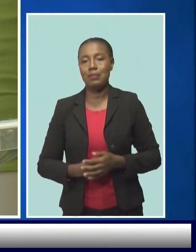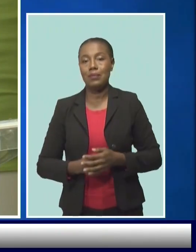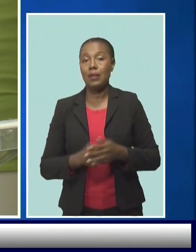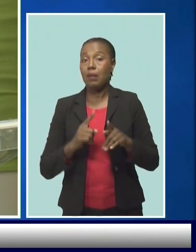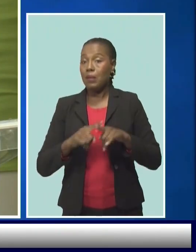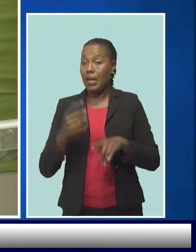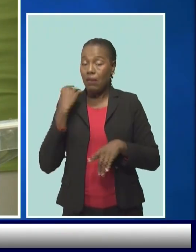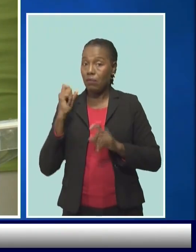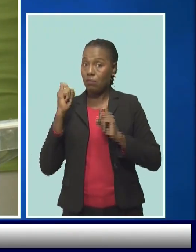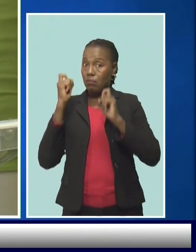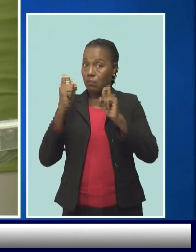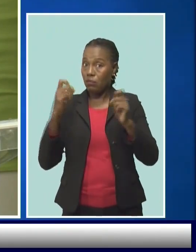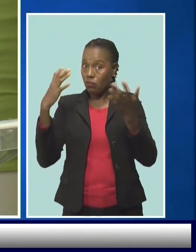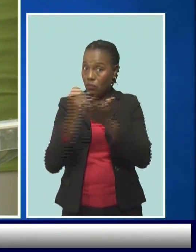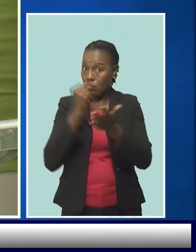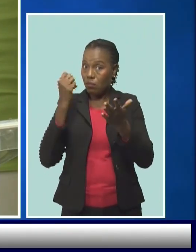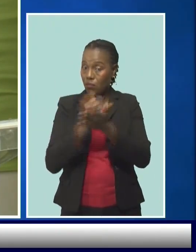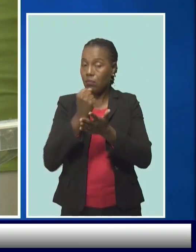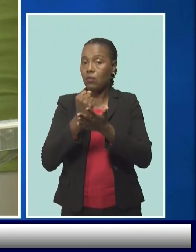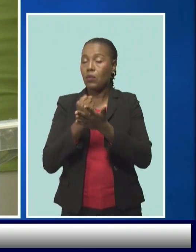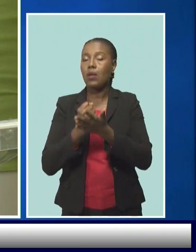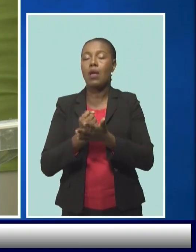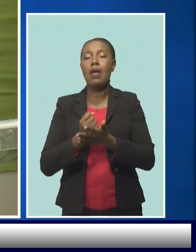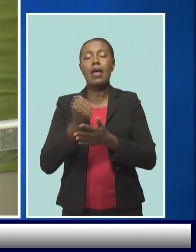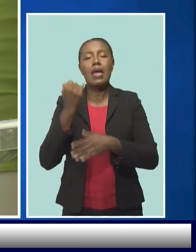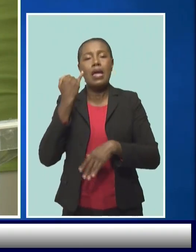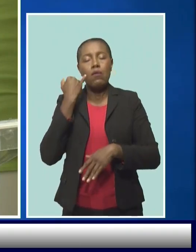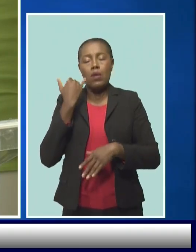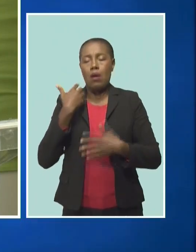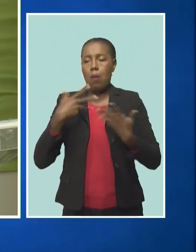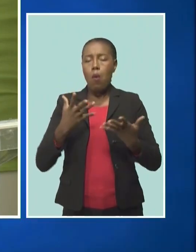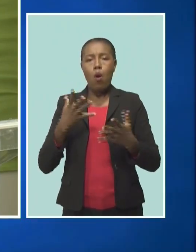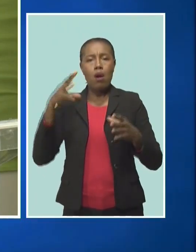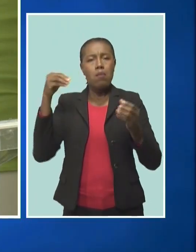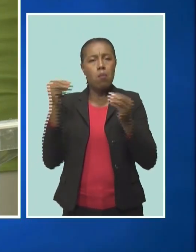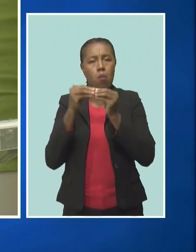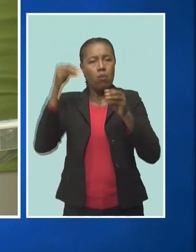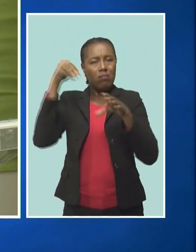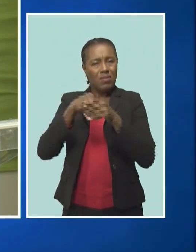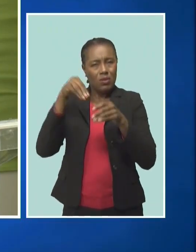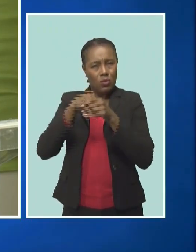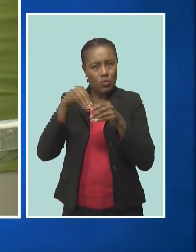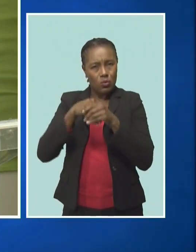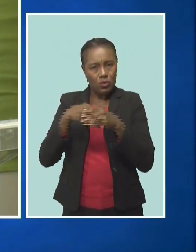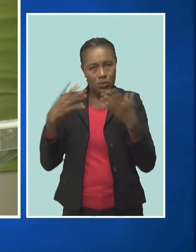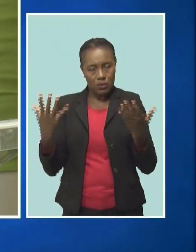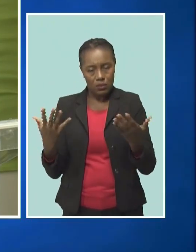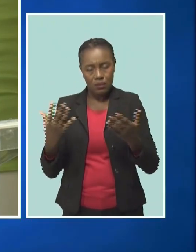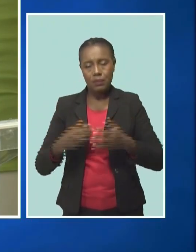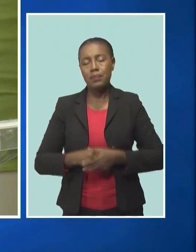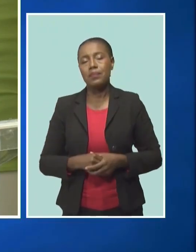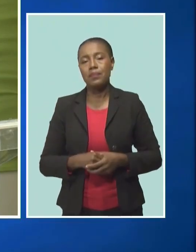are given the opportunity, if we become more inclusive,